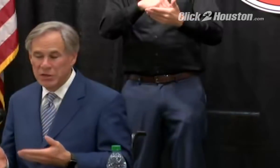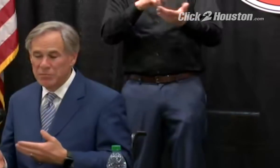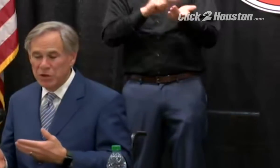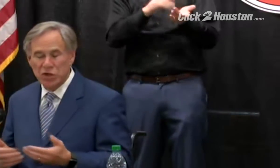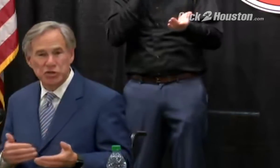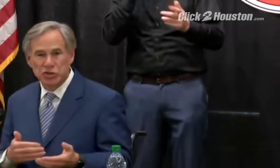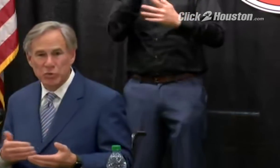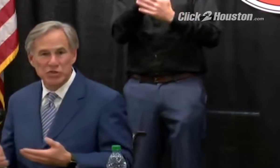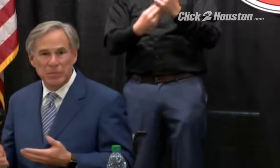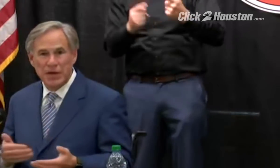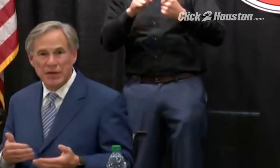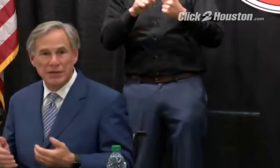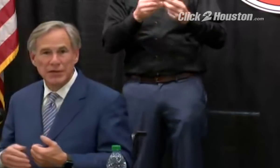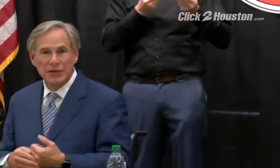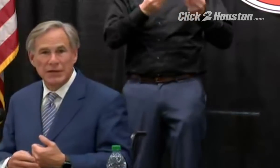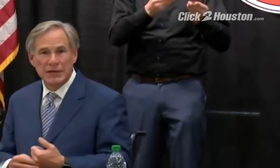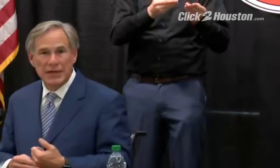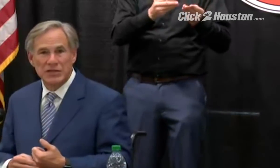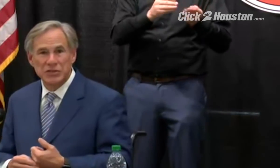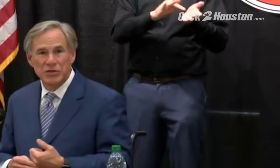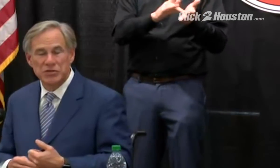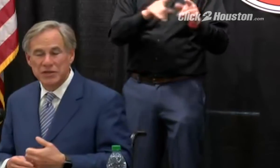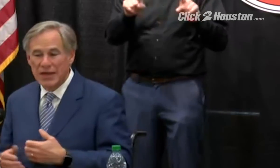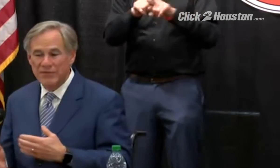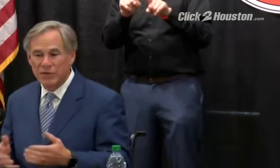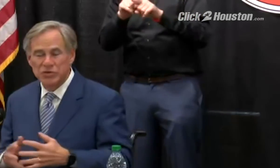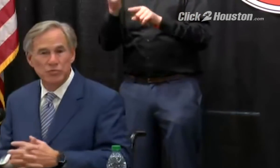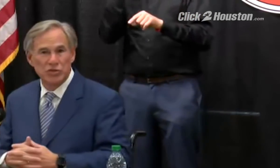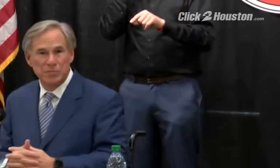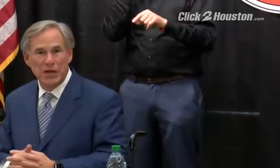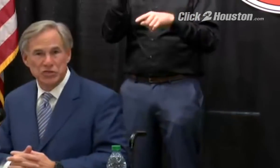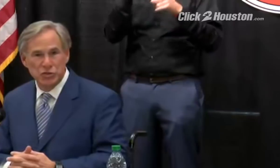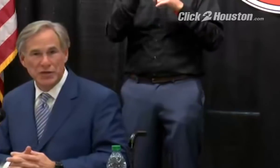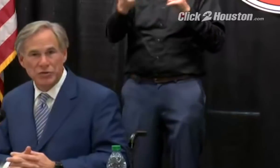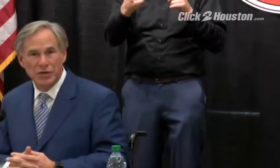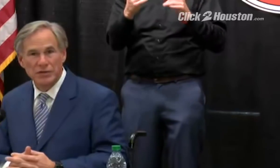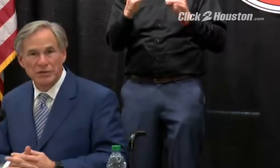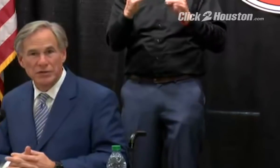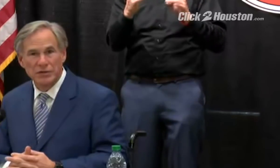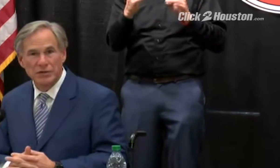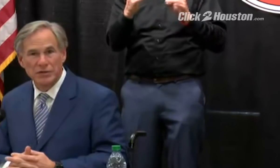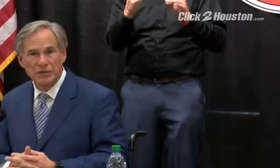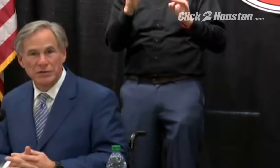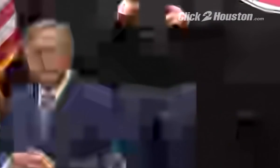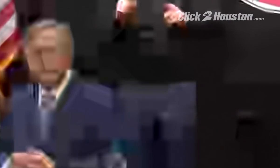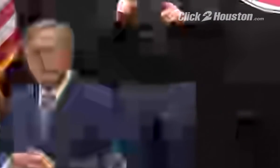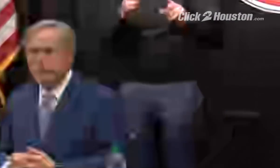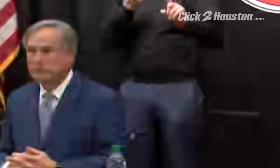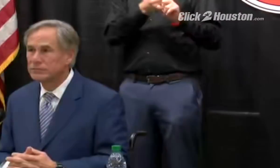drug, but also to respond in case there is an adverse response to that drug.